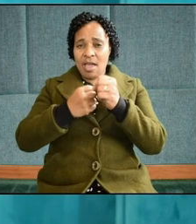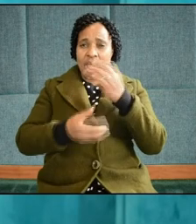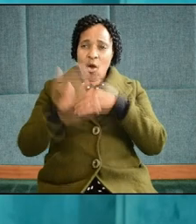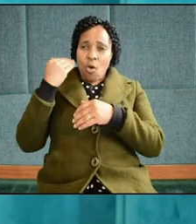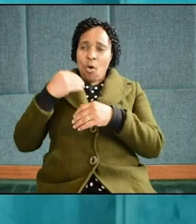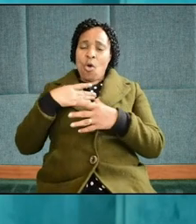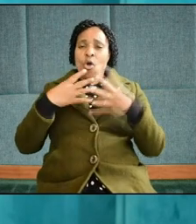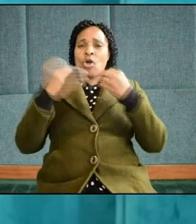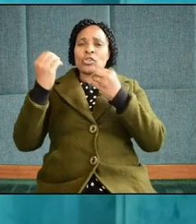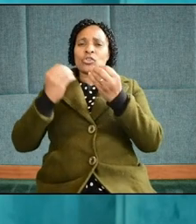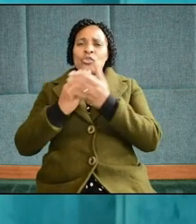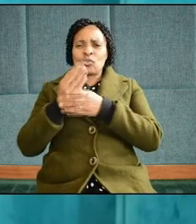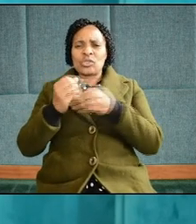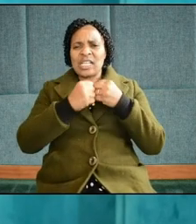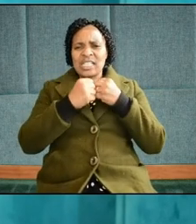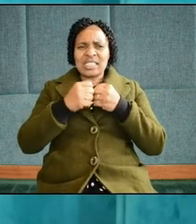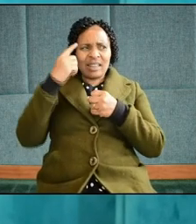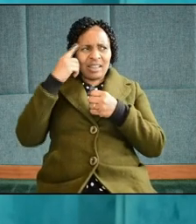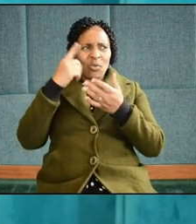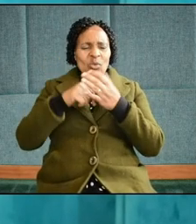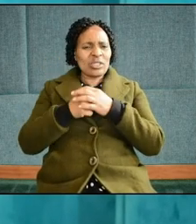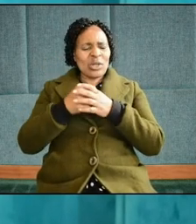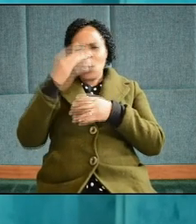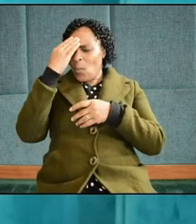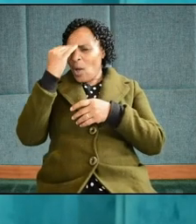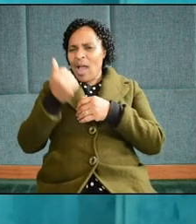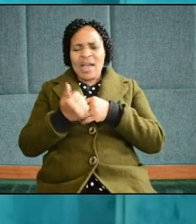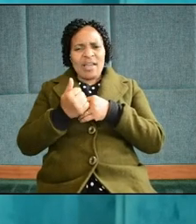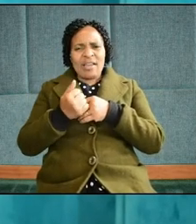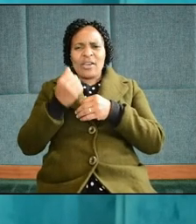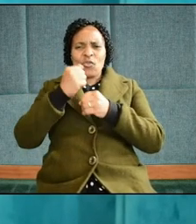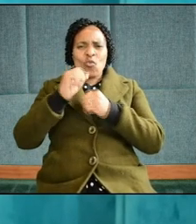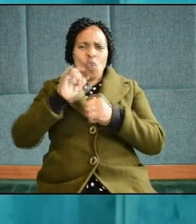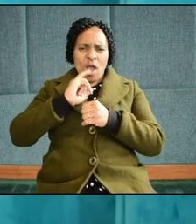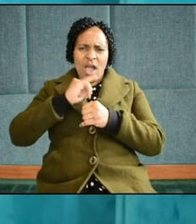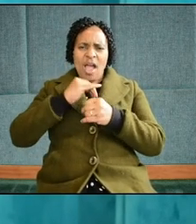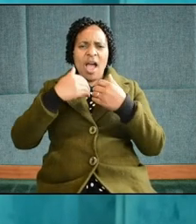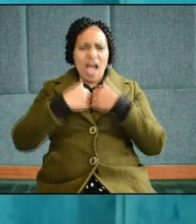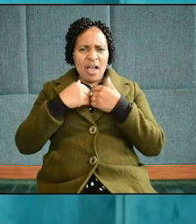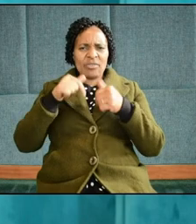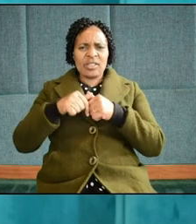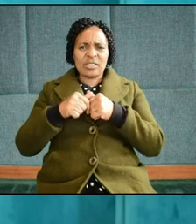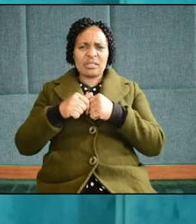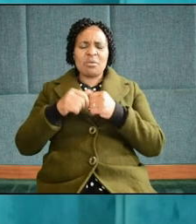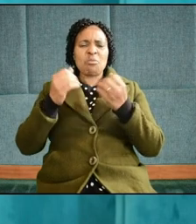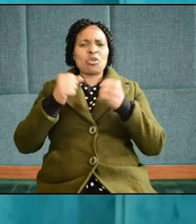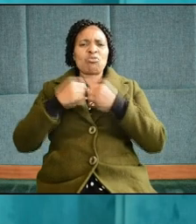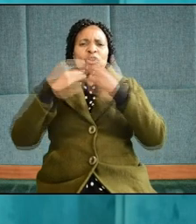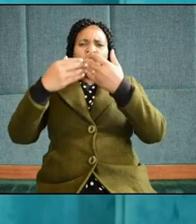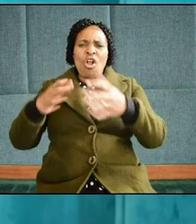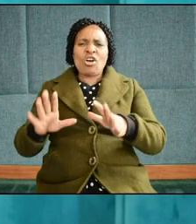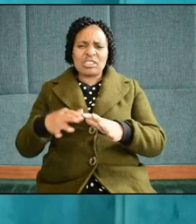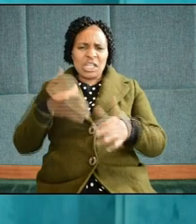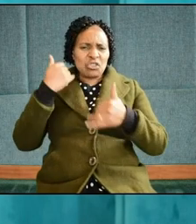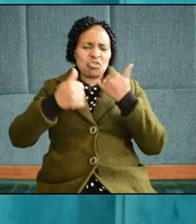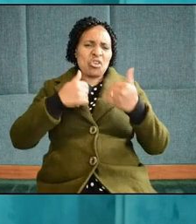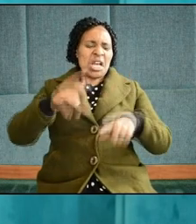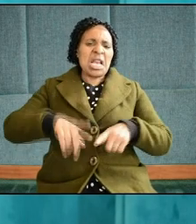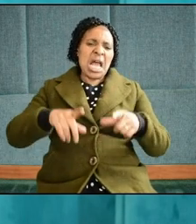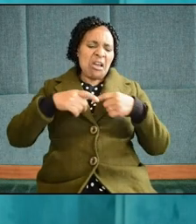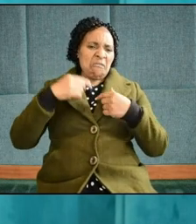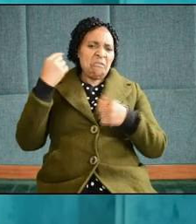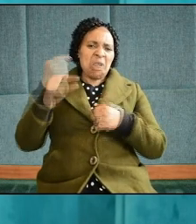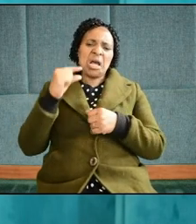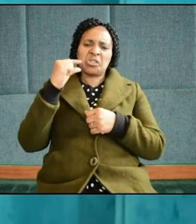through challenges and I was thinking, you know, where do I have to obey? I can just, get lost. I'll enjoy life for a season